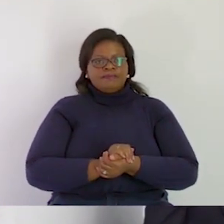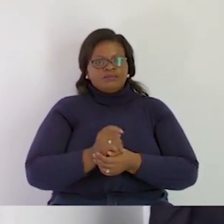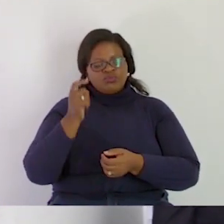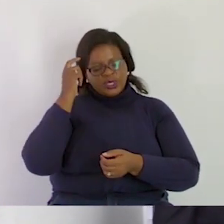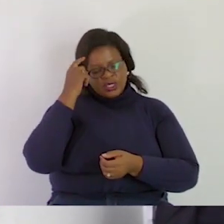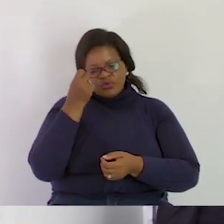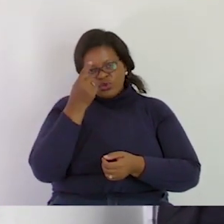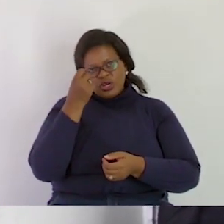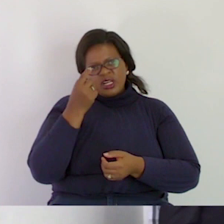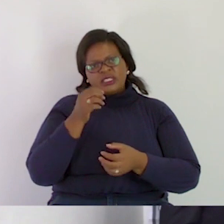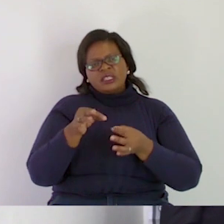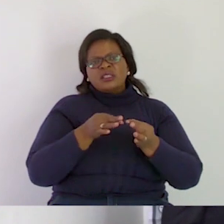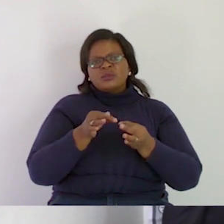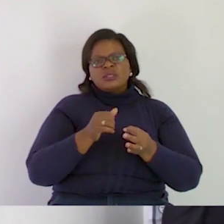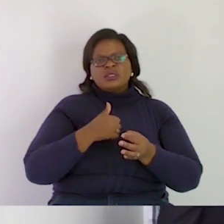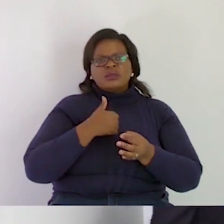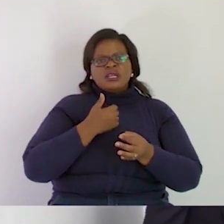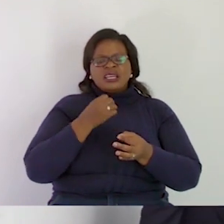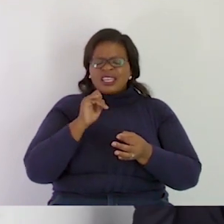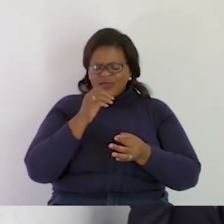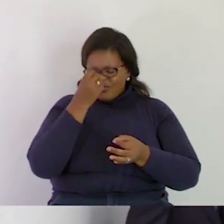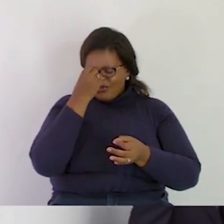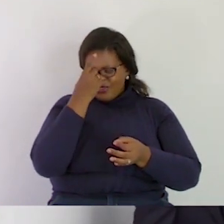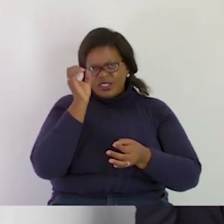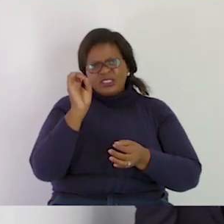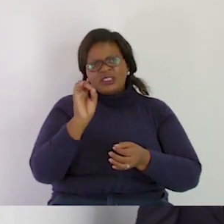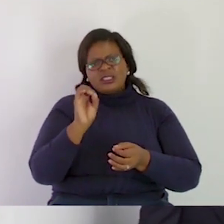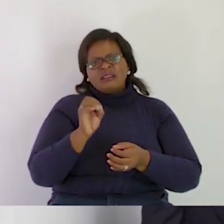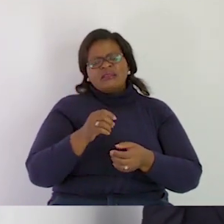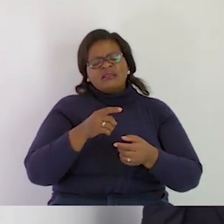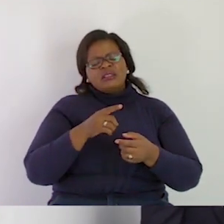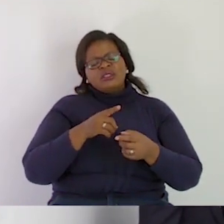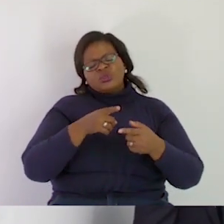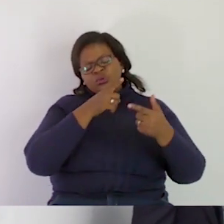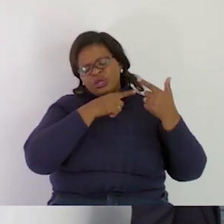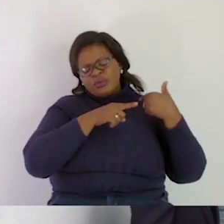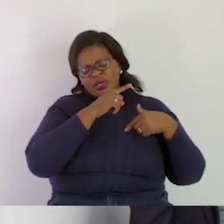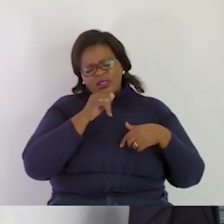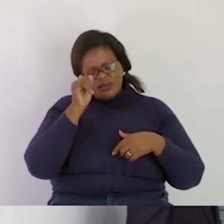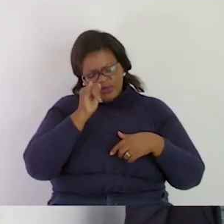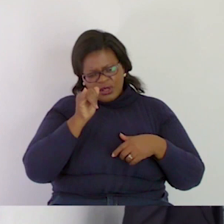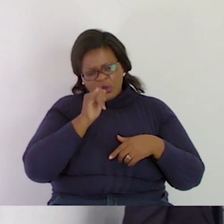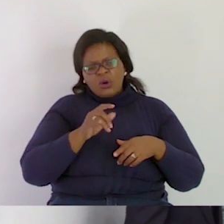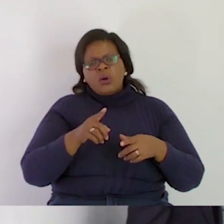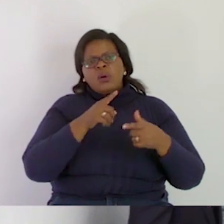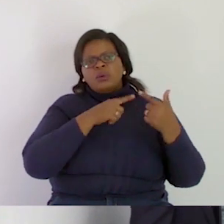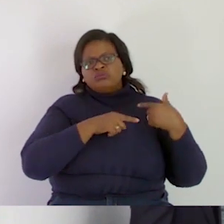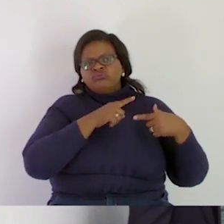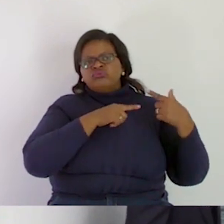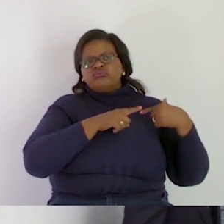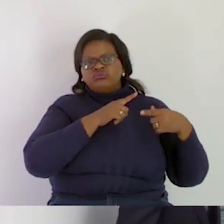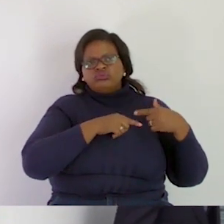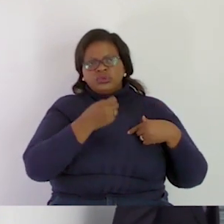book. If you do not understand, repeat and watch the video over and over so that you can